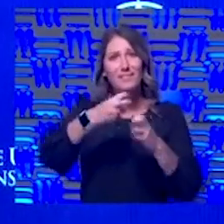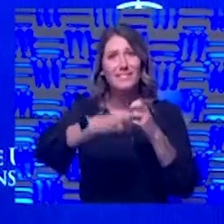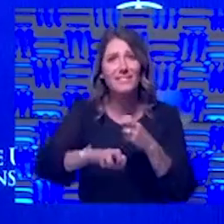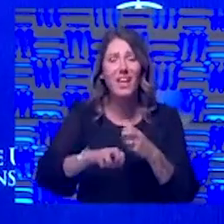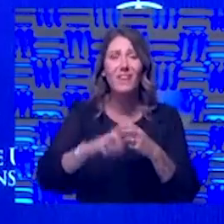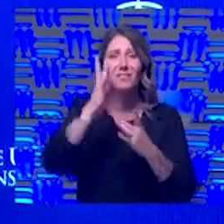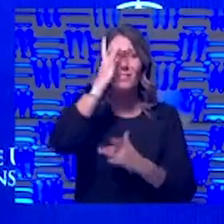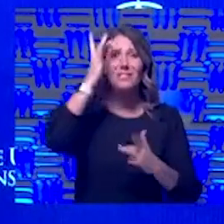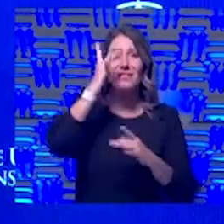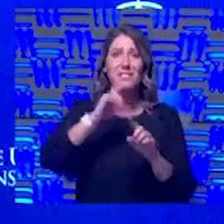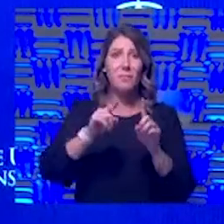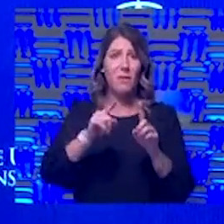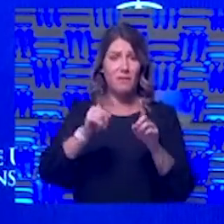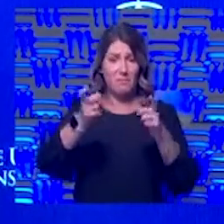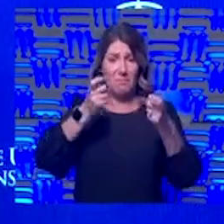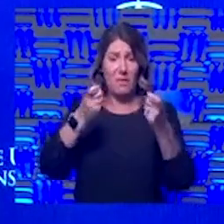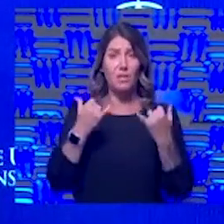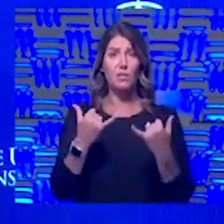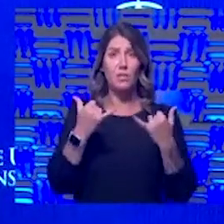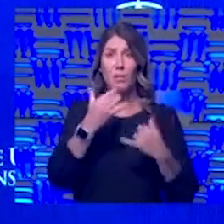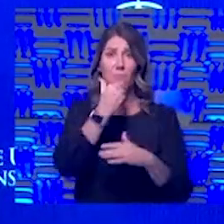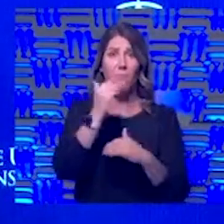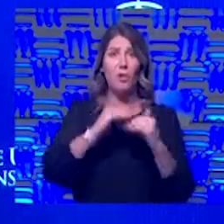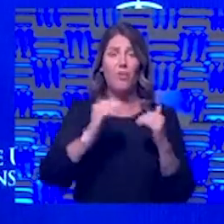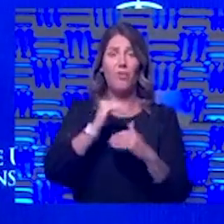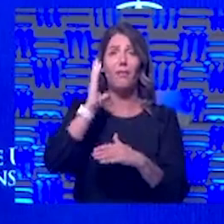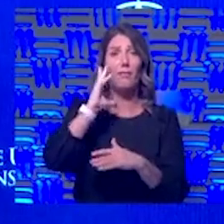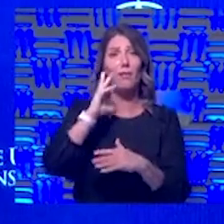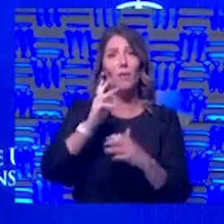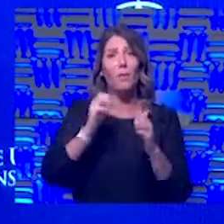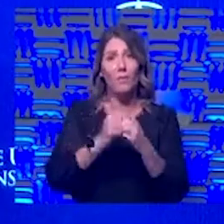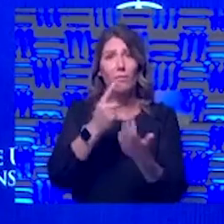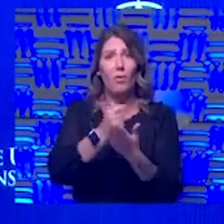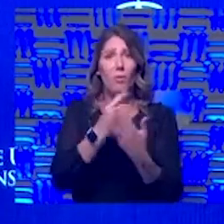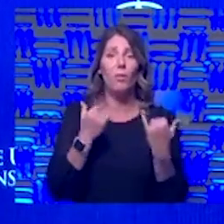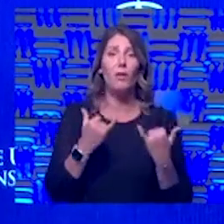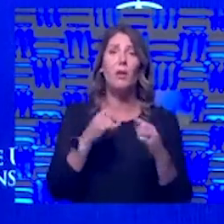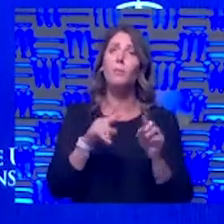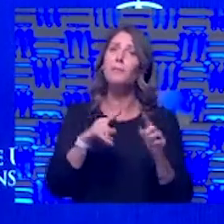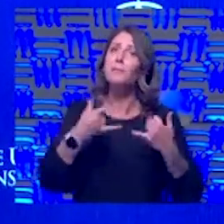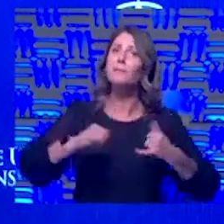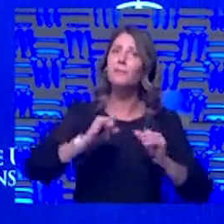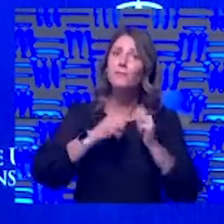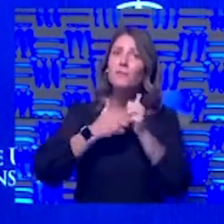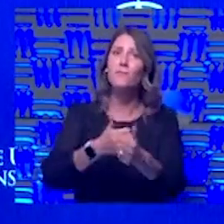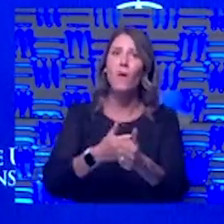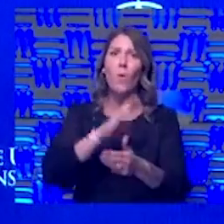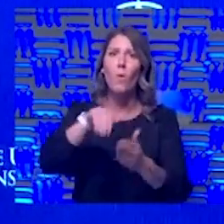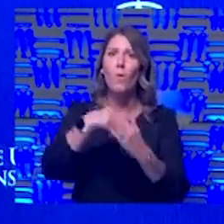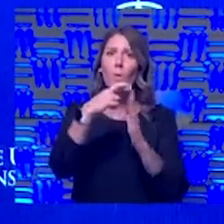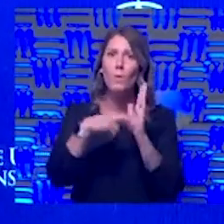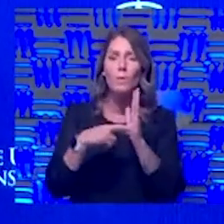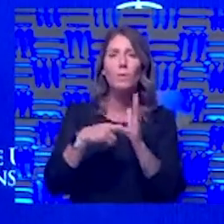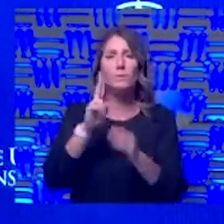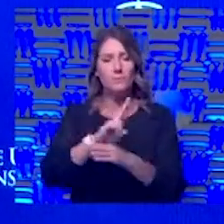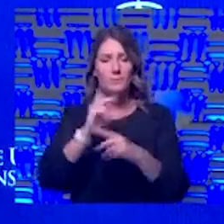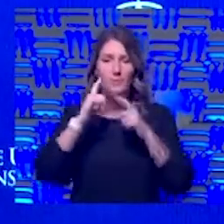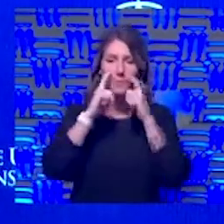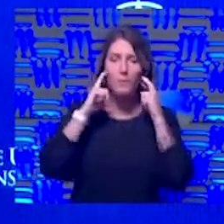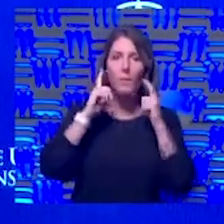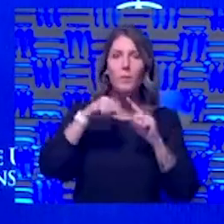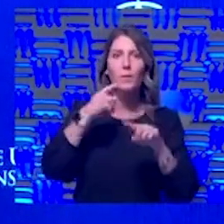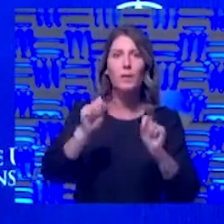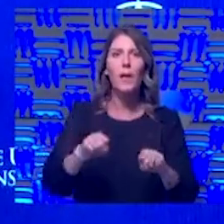disease. But it's managed now much better than it used to be with therapy. But you really have to still follow those pillars, and you're going to have to wear a mask when you can. But